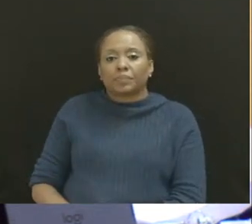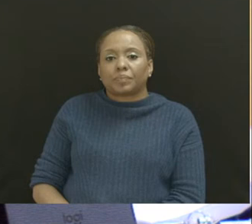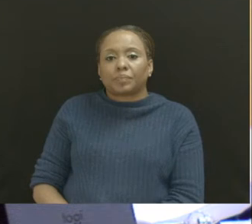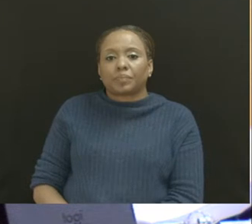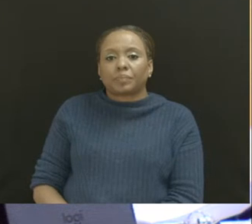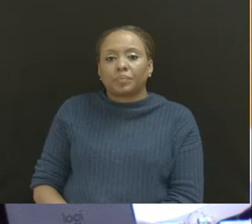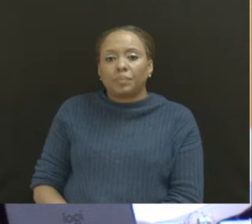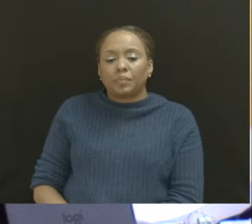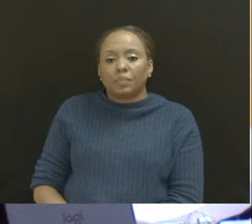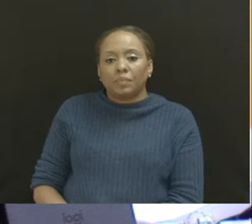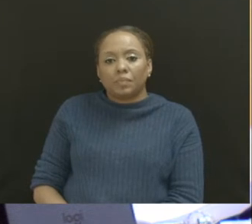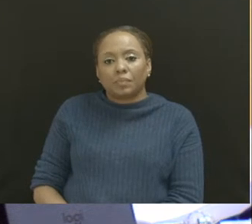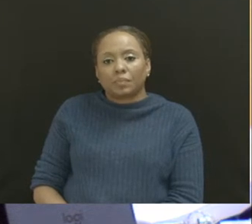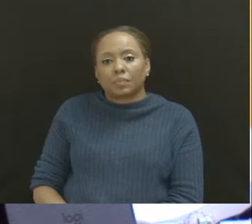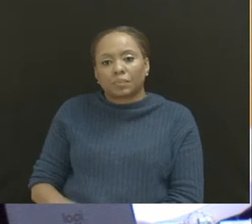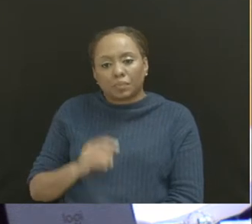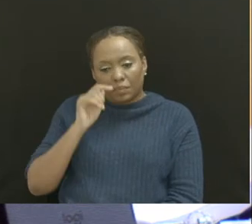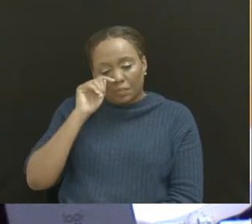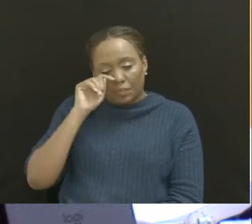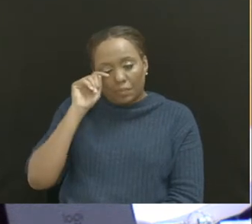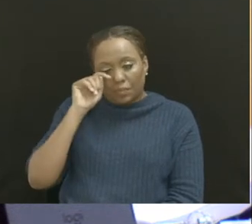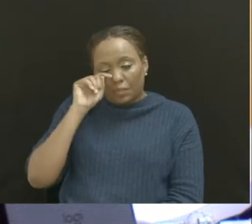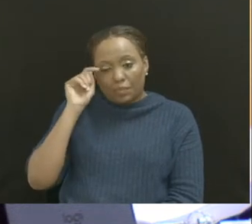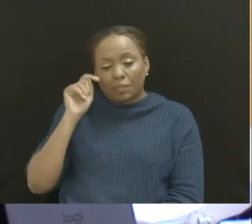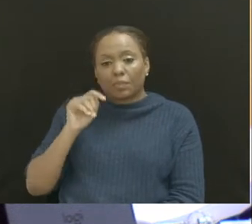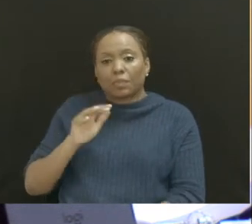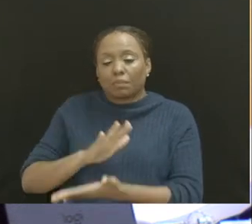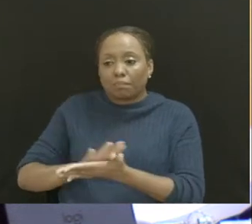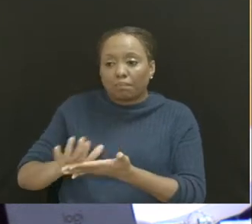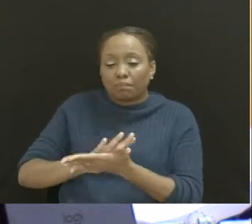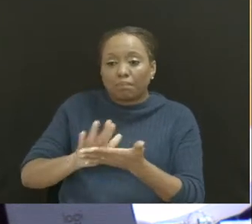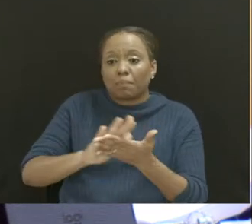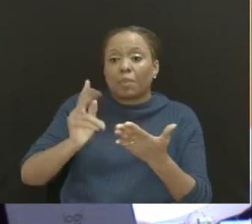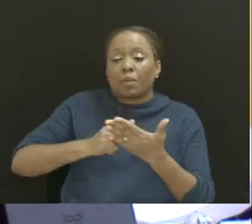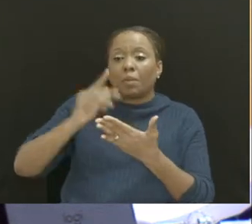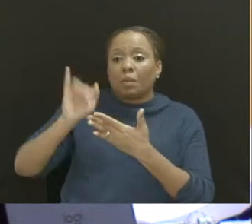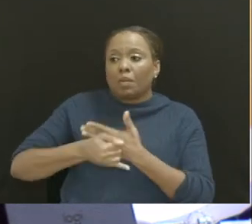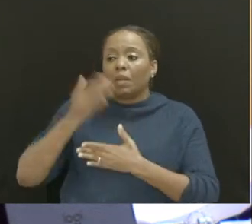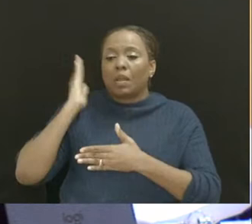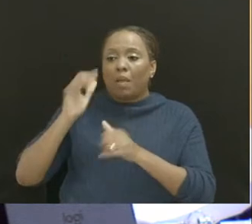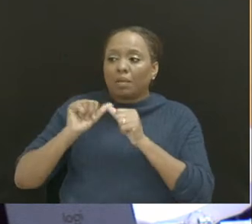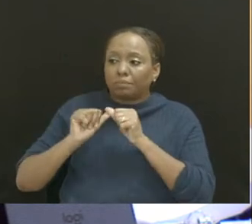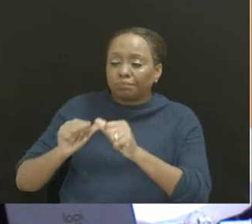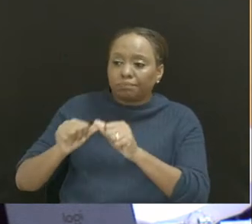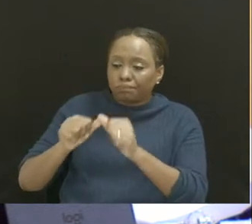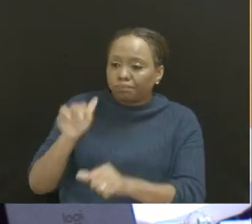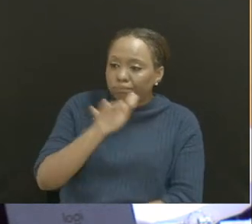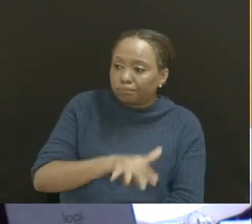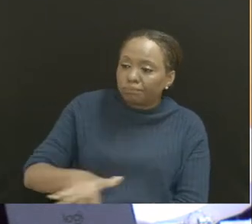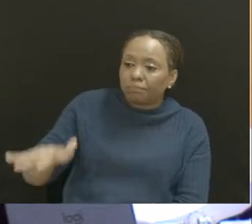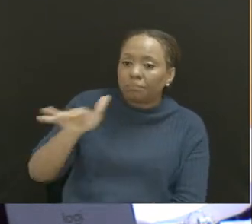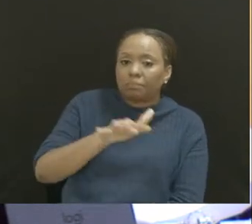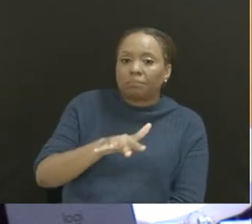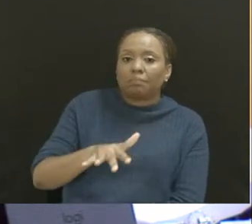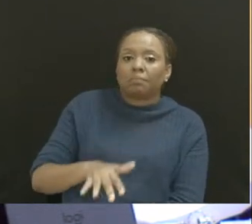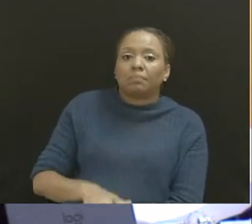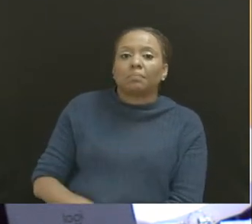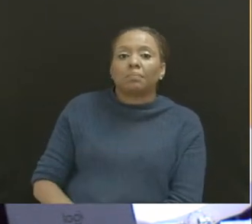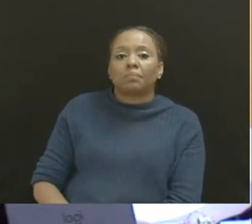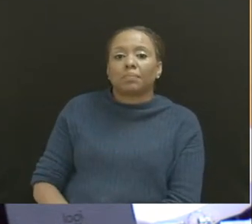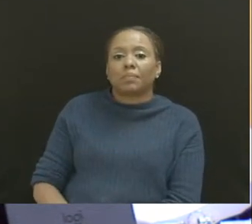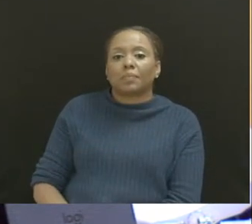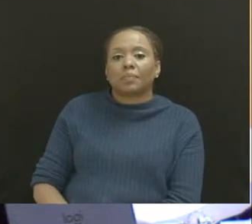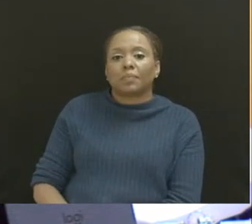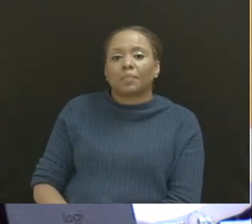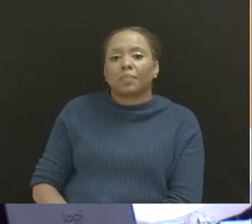will be extended across the length and breadth of Barbados per constituency, including the good constituency of